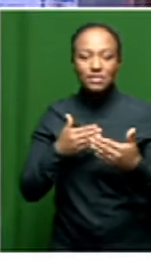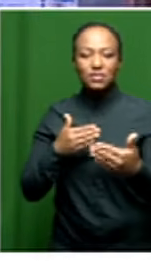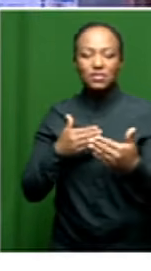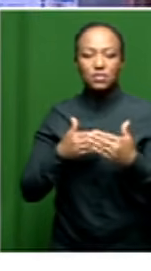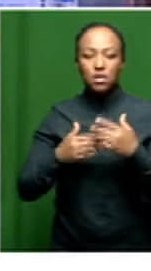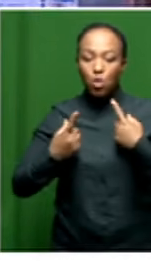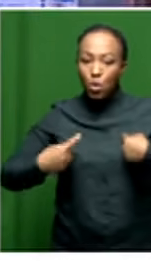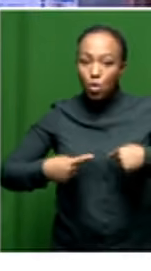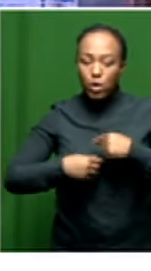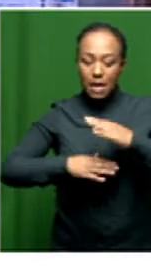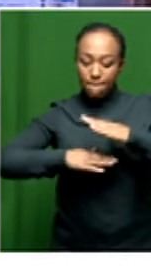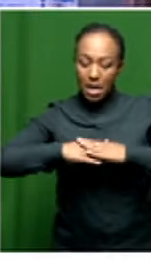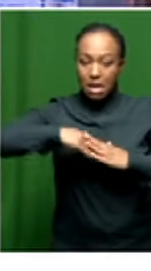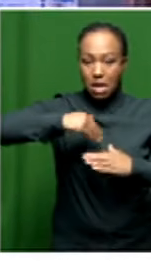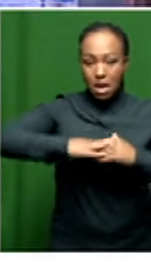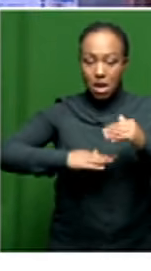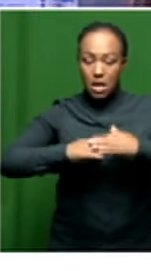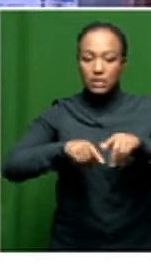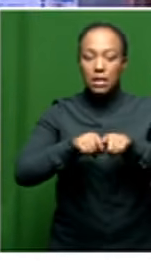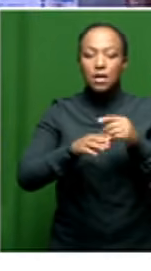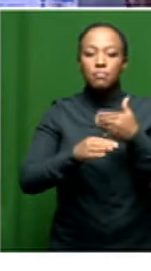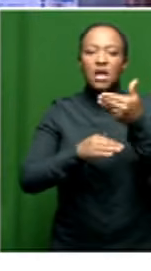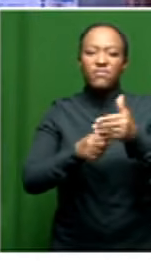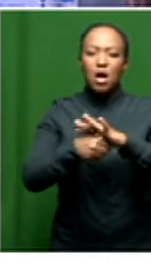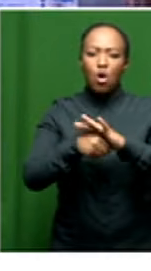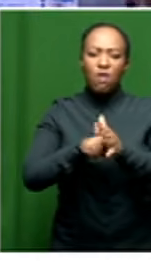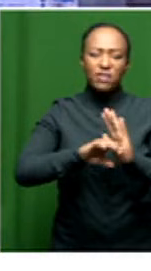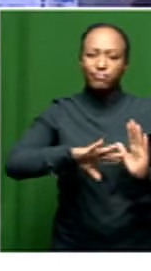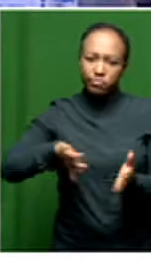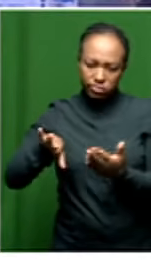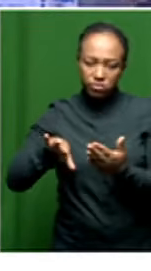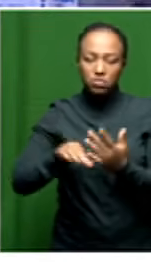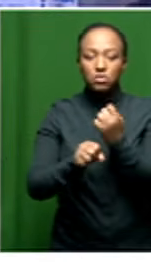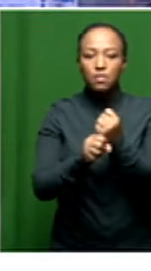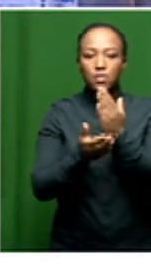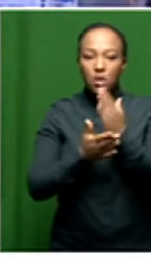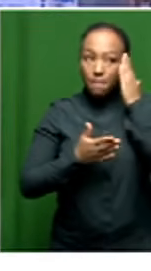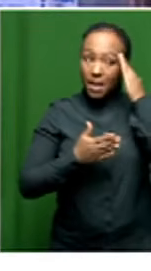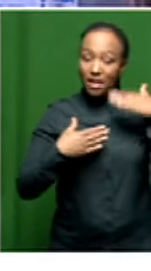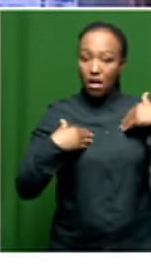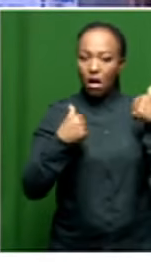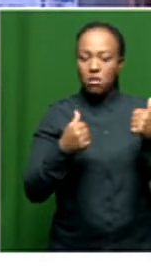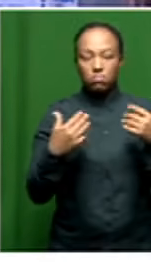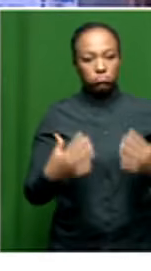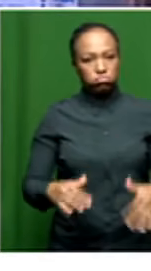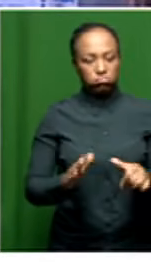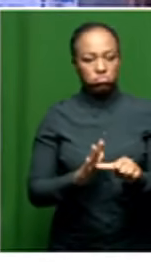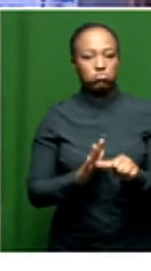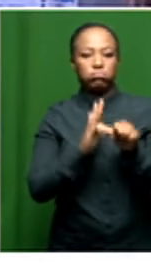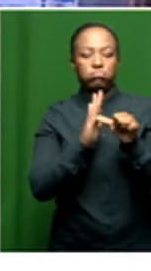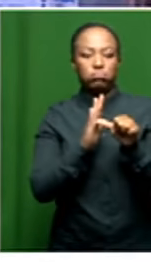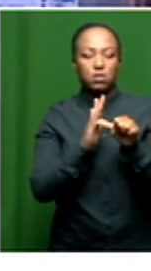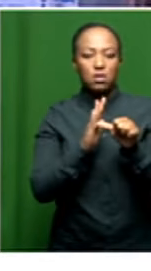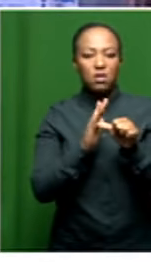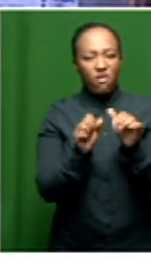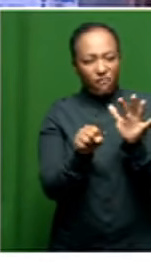build back, even after COVID, we need to make sure that mental health becomes a key component of the